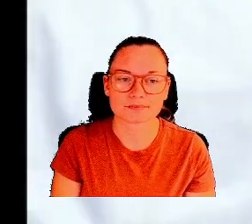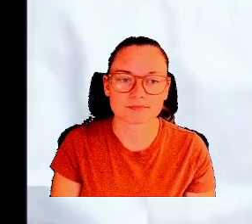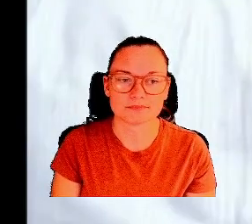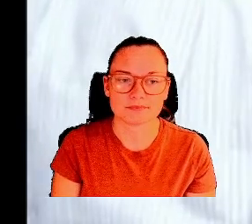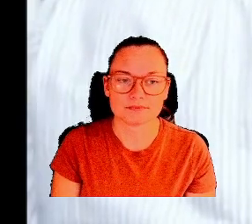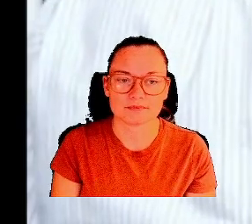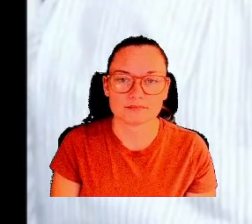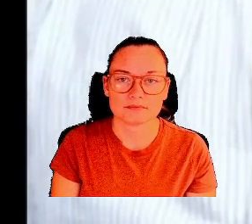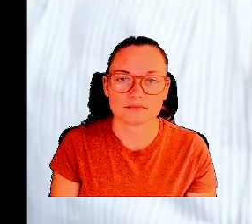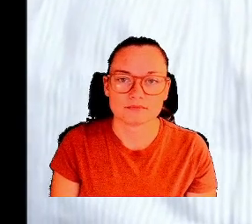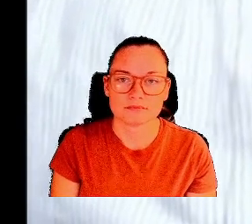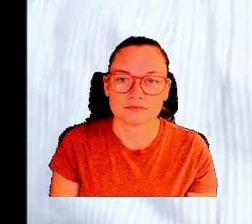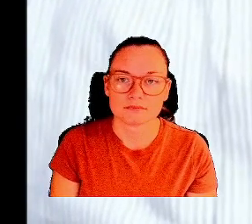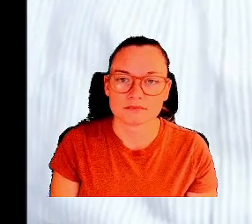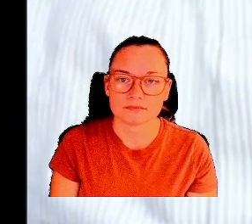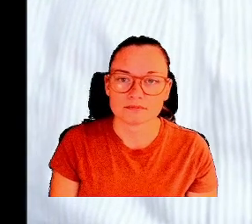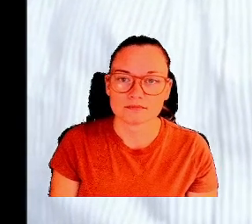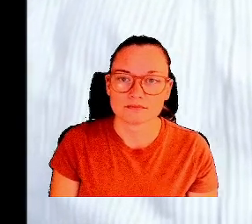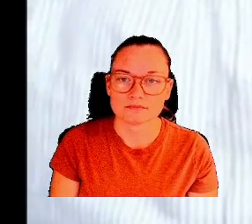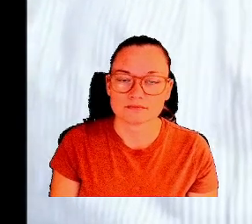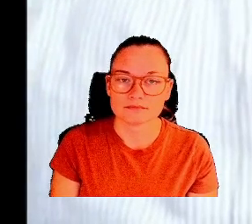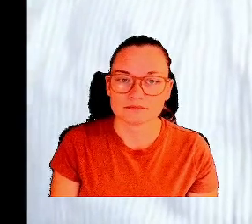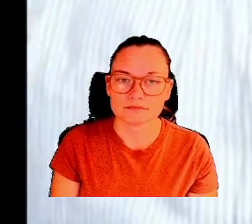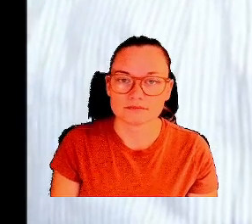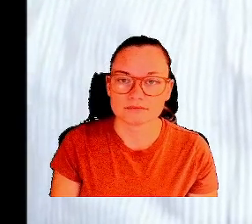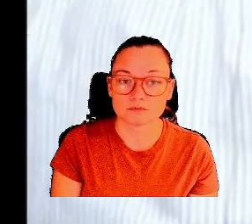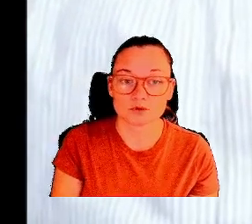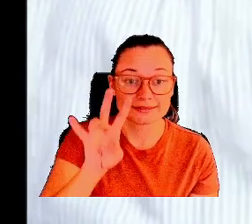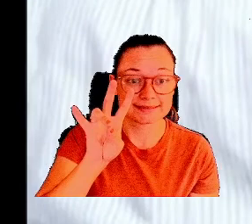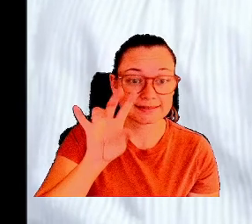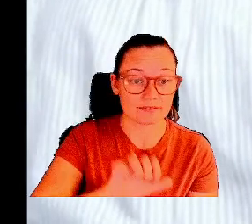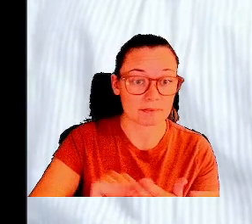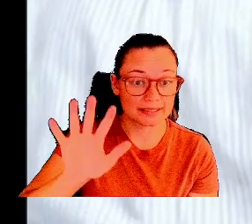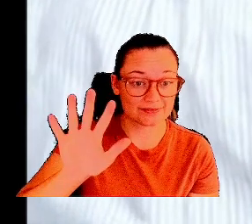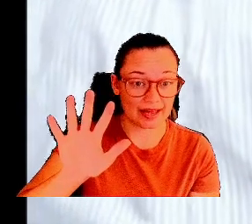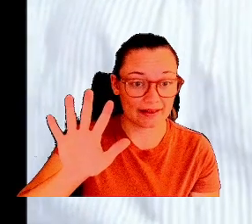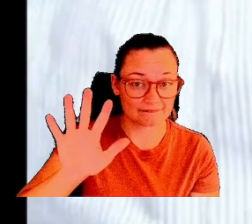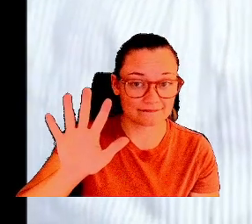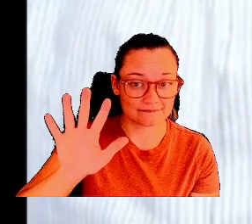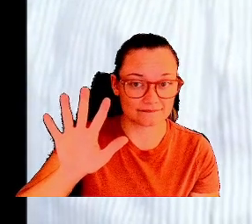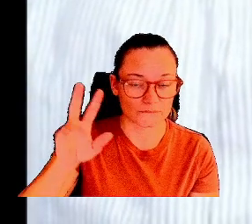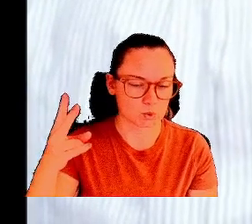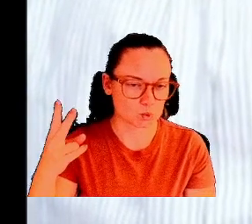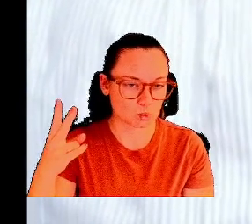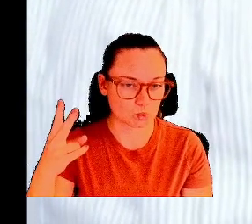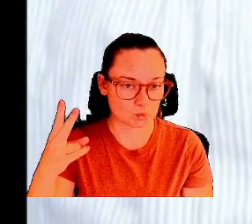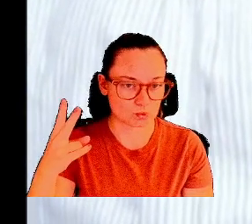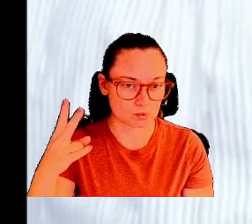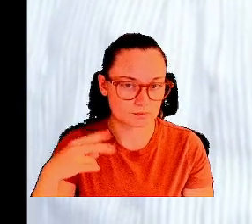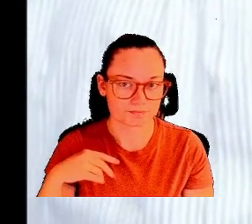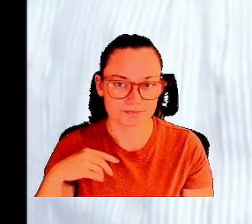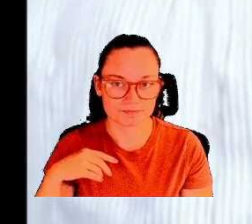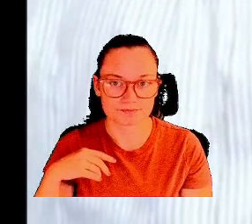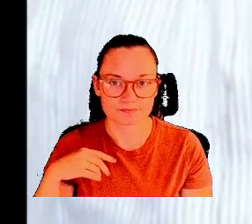I'm going to take 7 minus 5, and that gives me 2. I'm going to